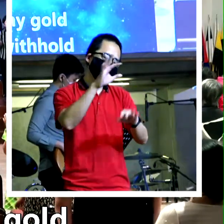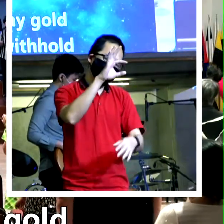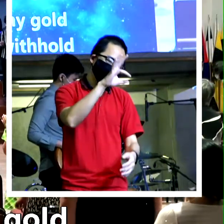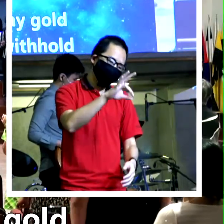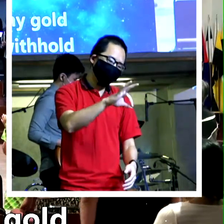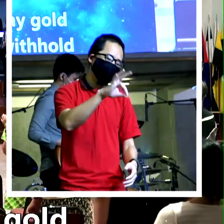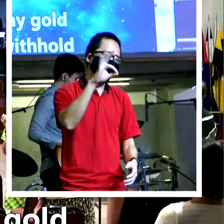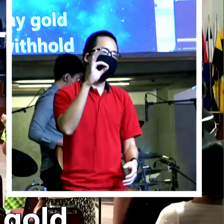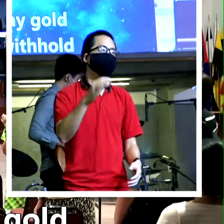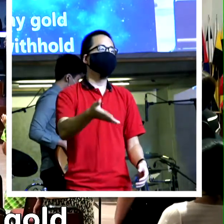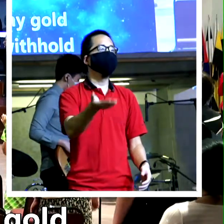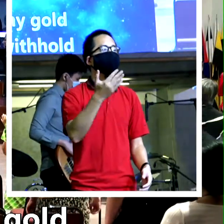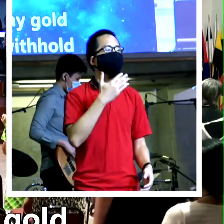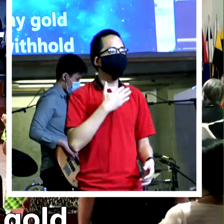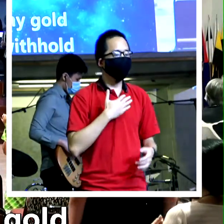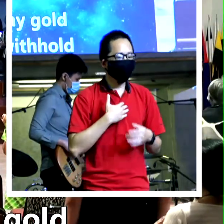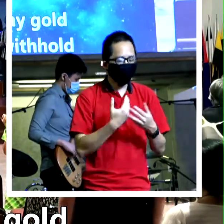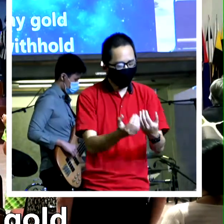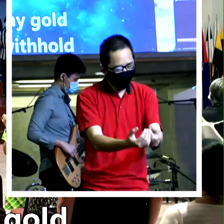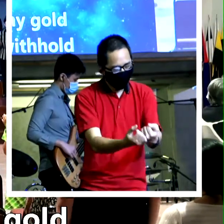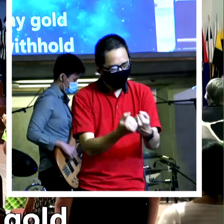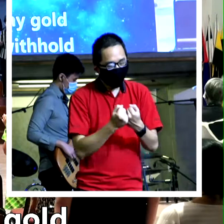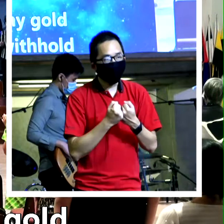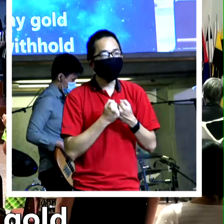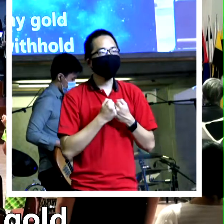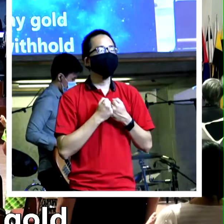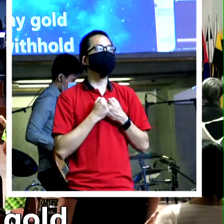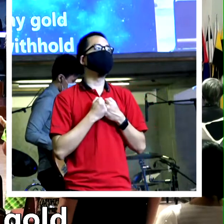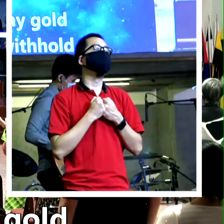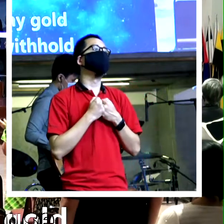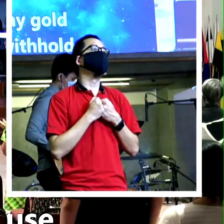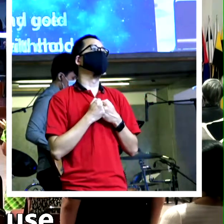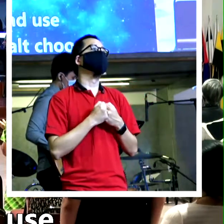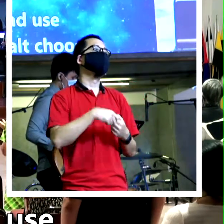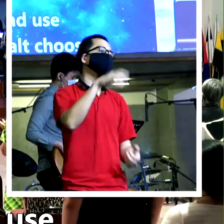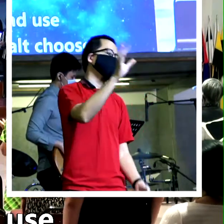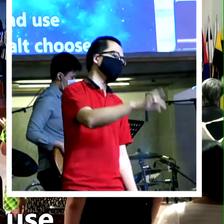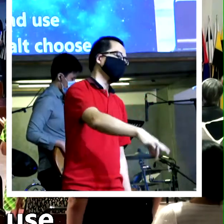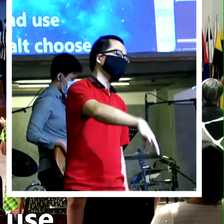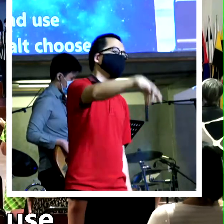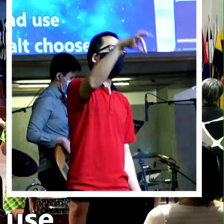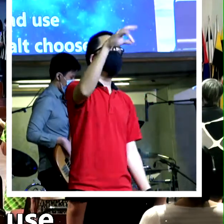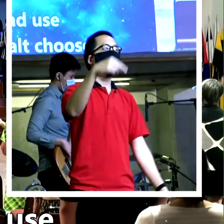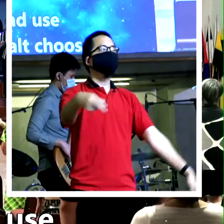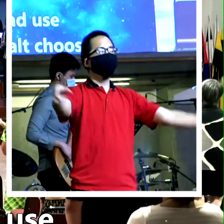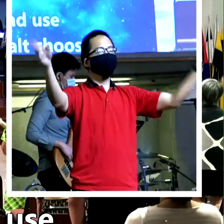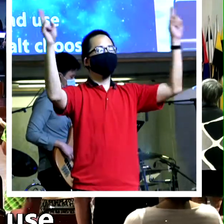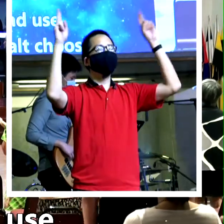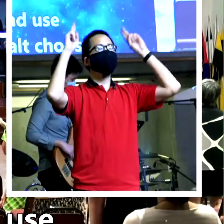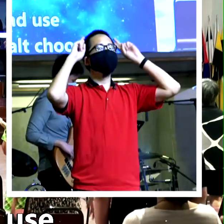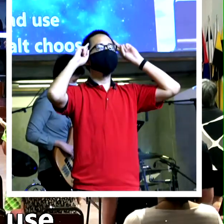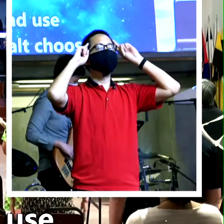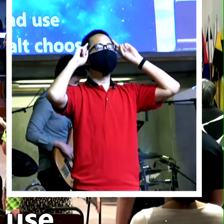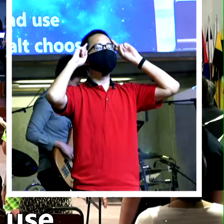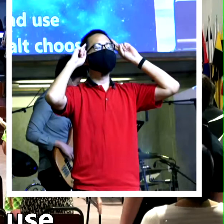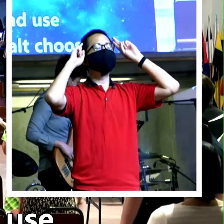Not a mine would I make whole. Take my